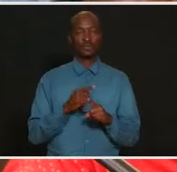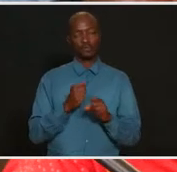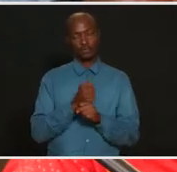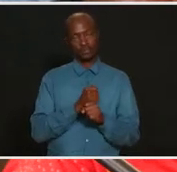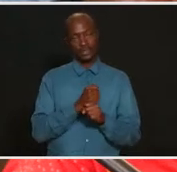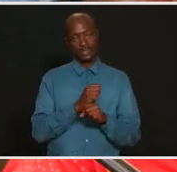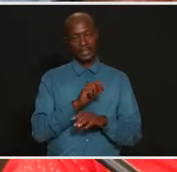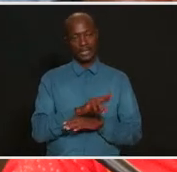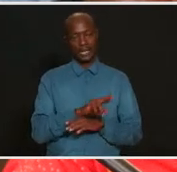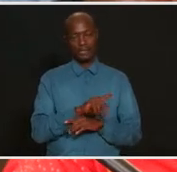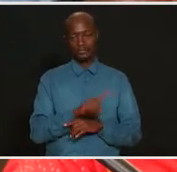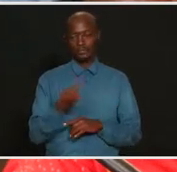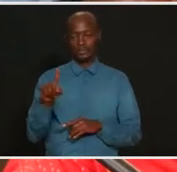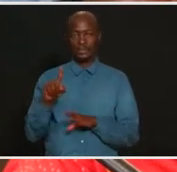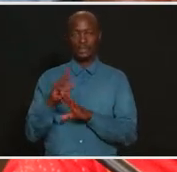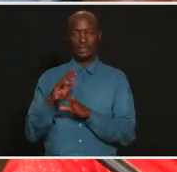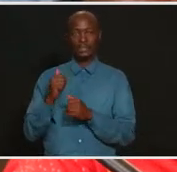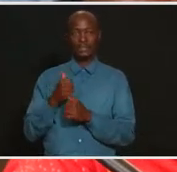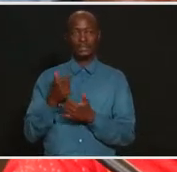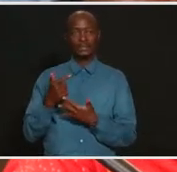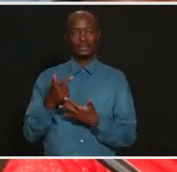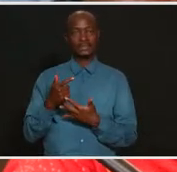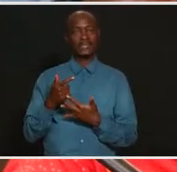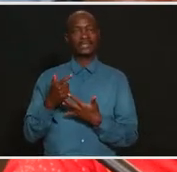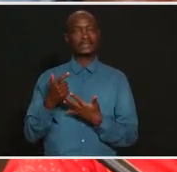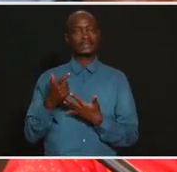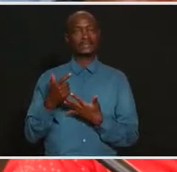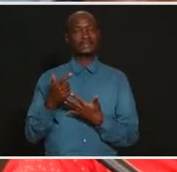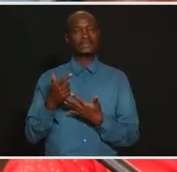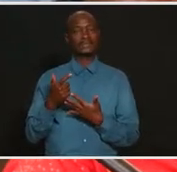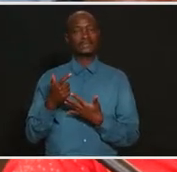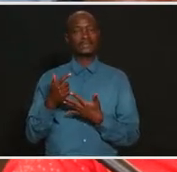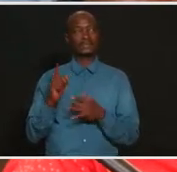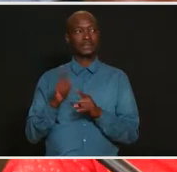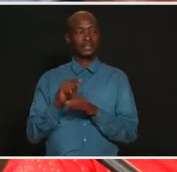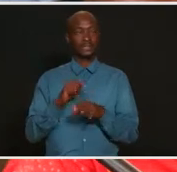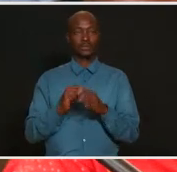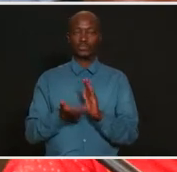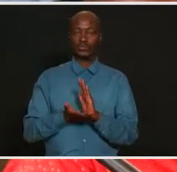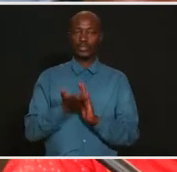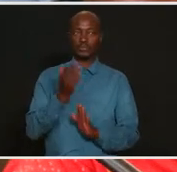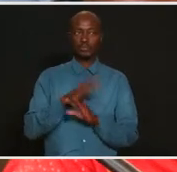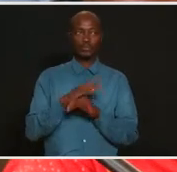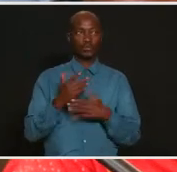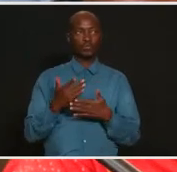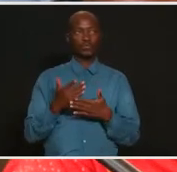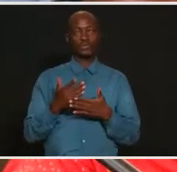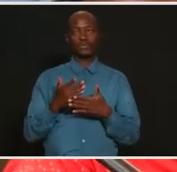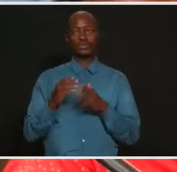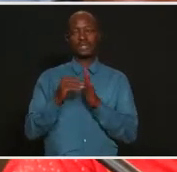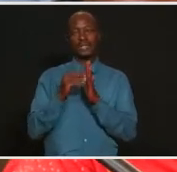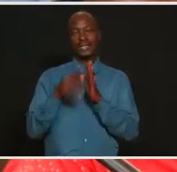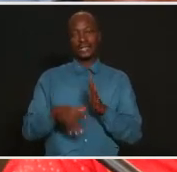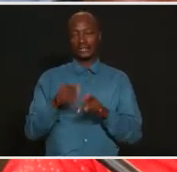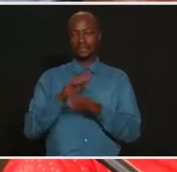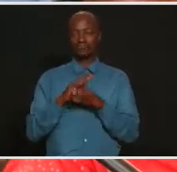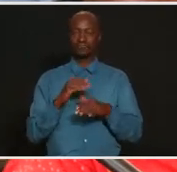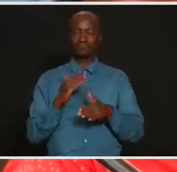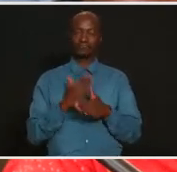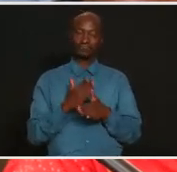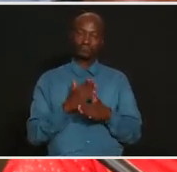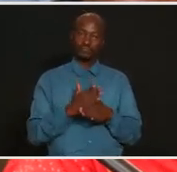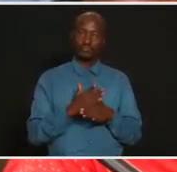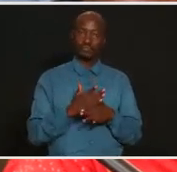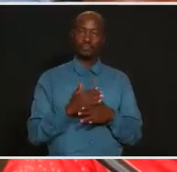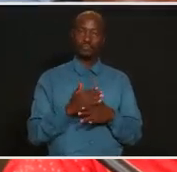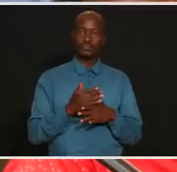r up to grade 16 which will improve learner preparation and resource support for